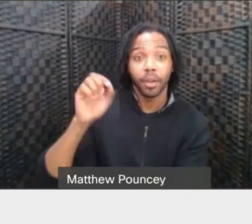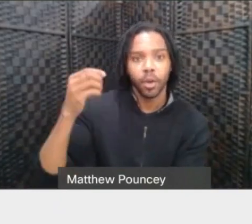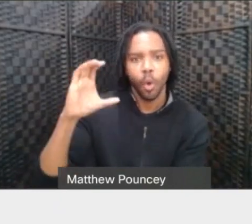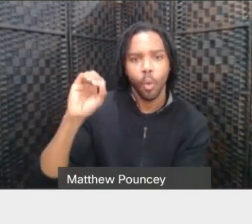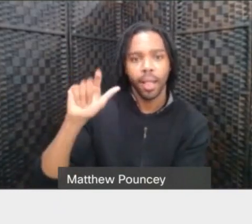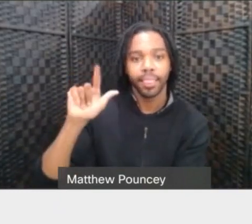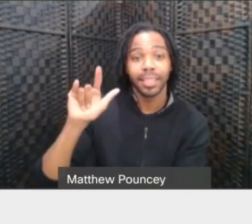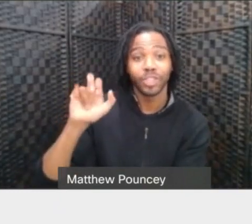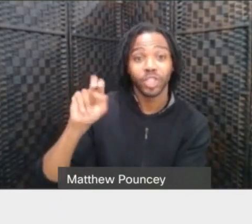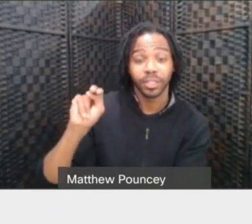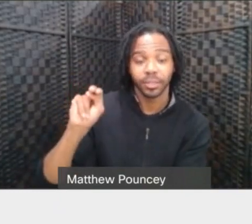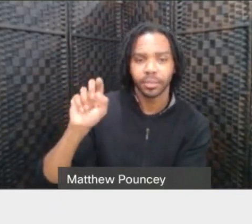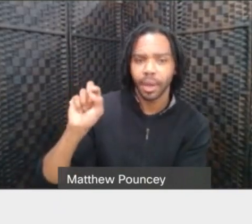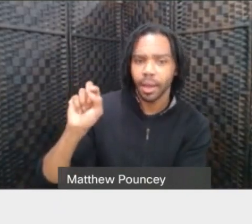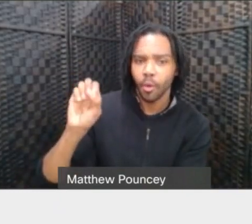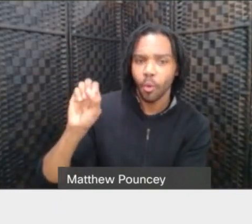dc-coalition.org.